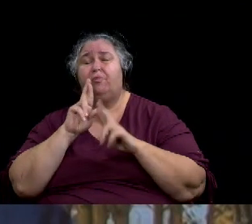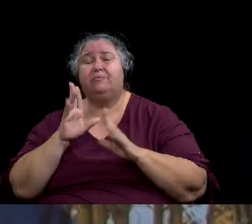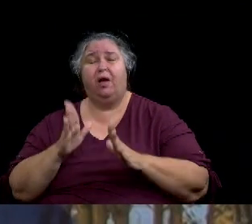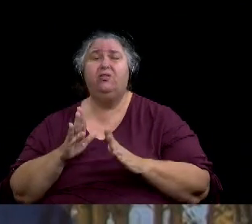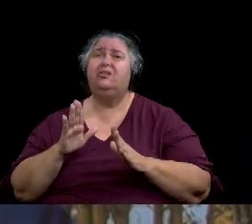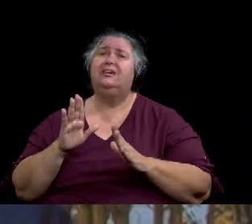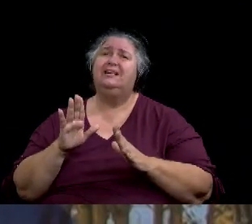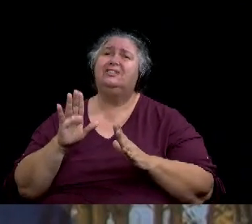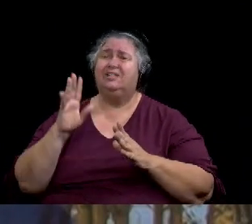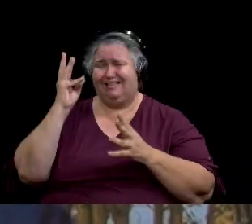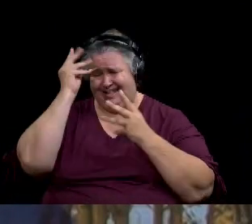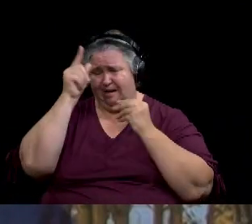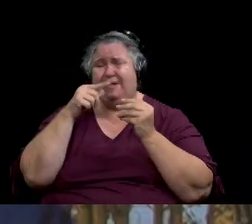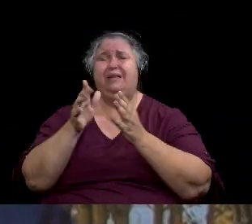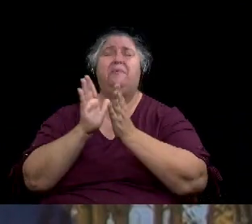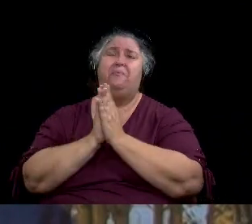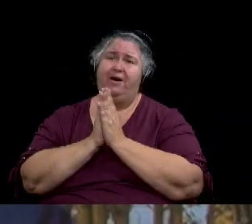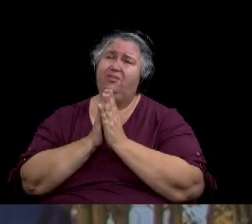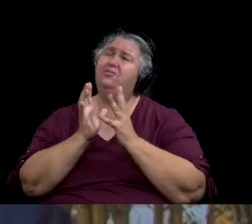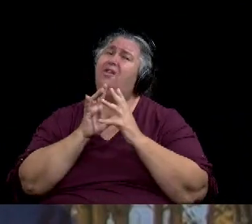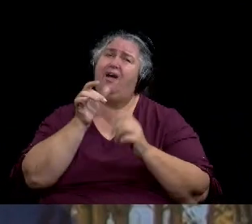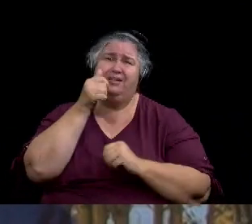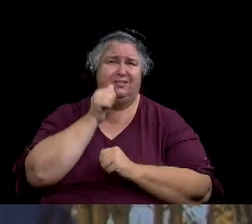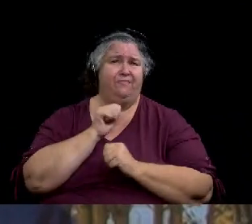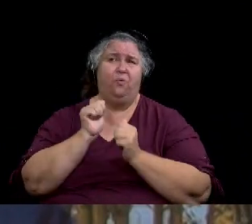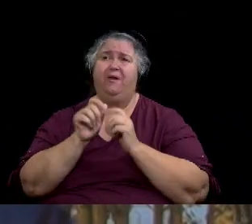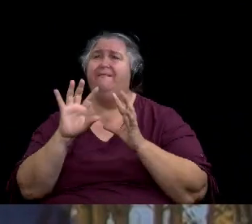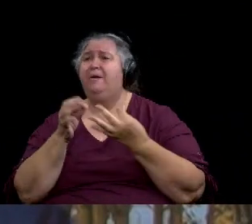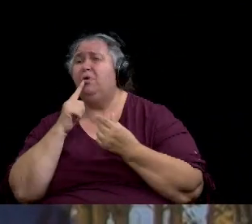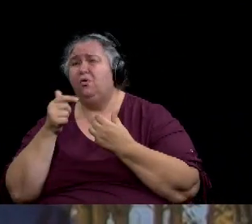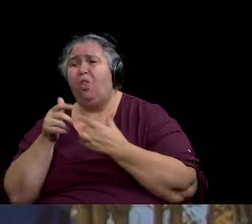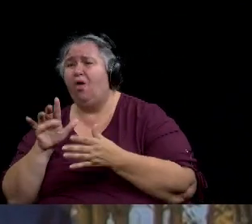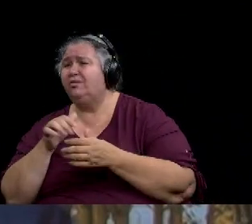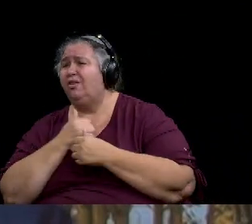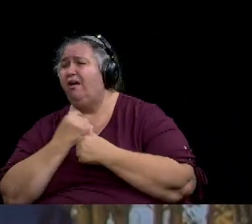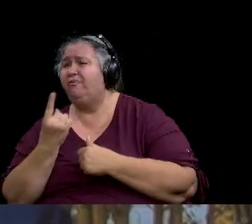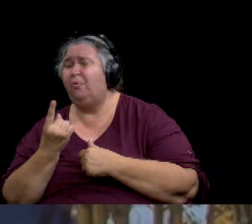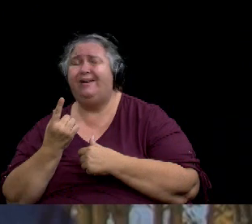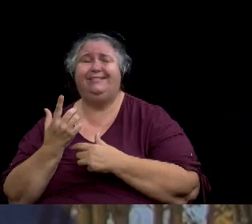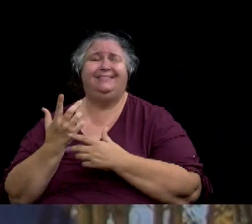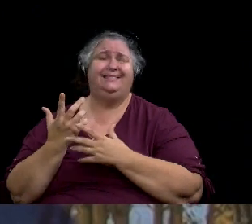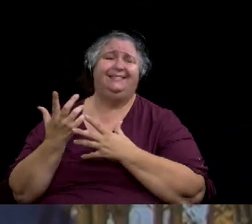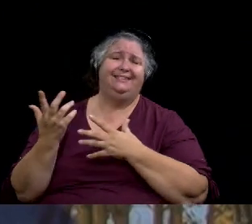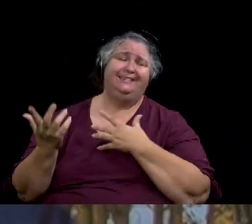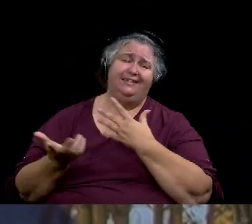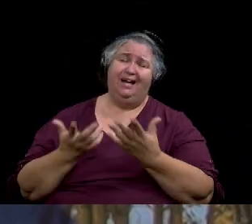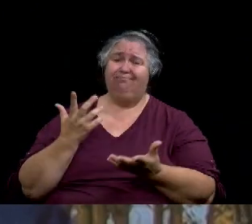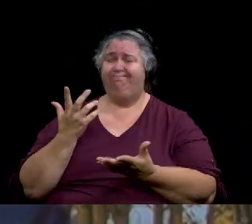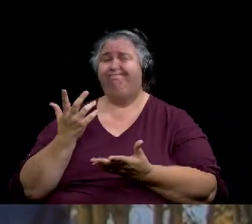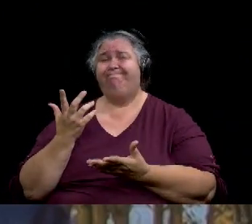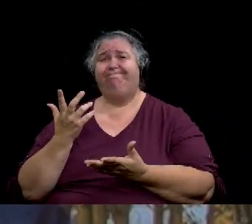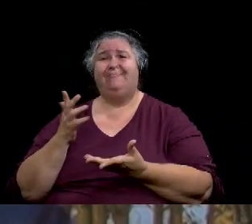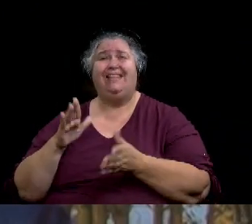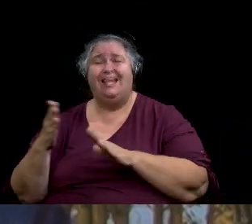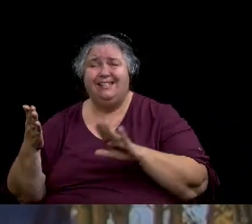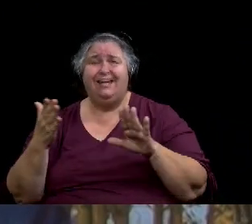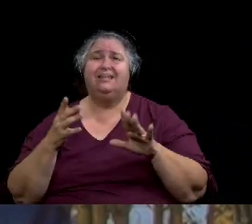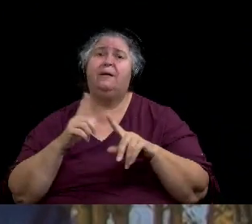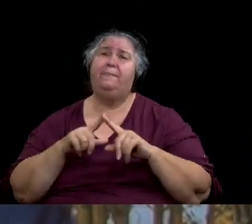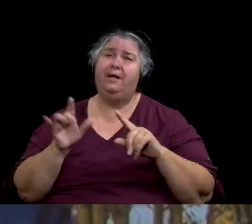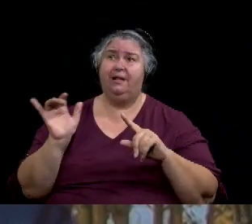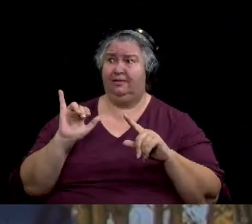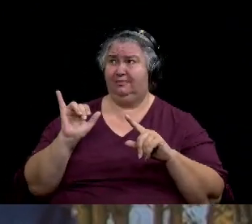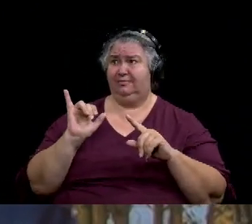we've said, there's a lot of suffering going on with families who have lost loved ones, but also, as pointed out